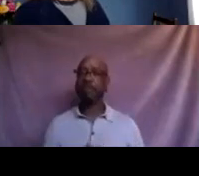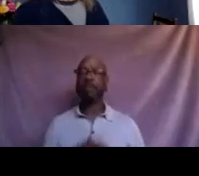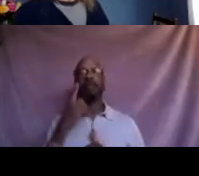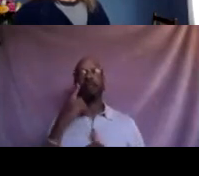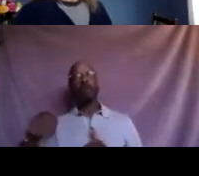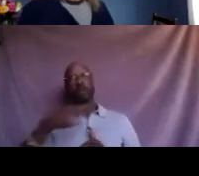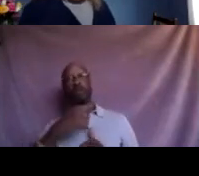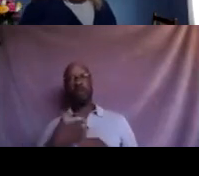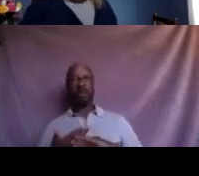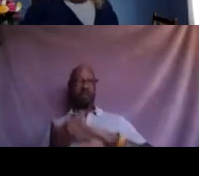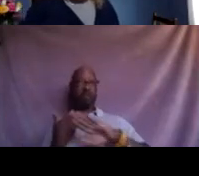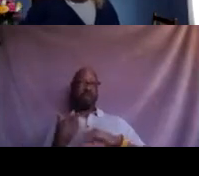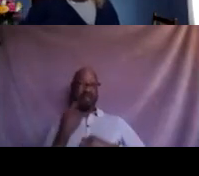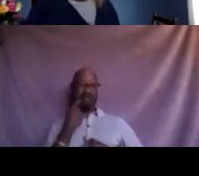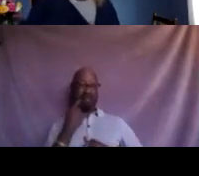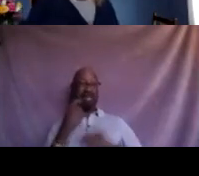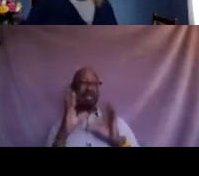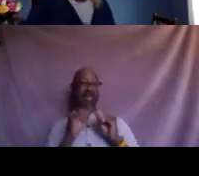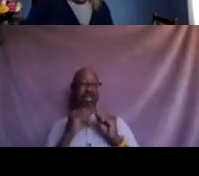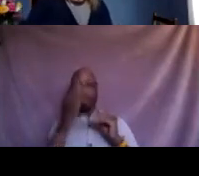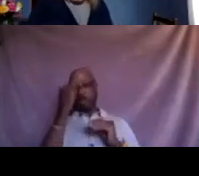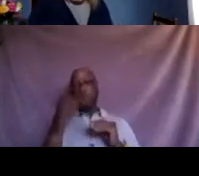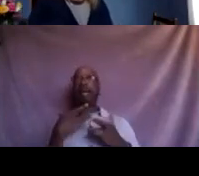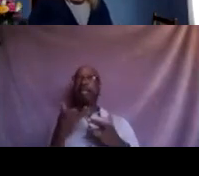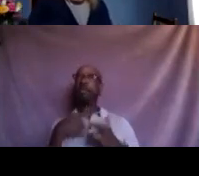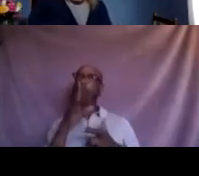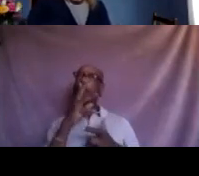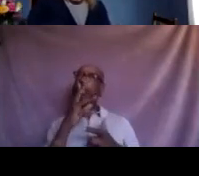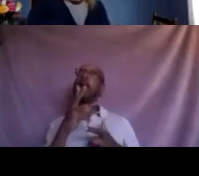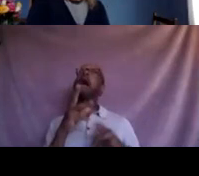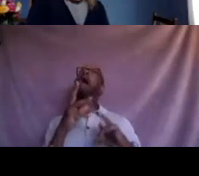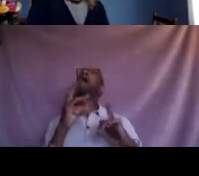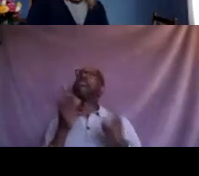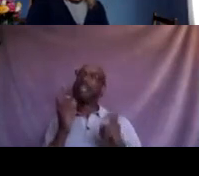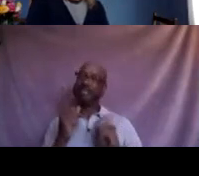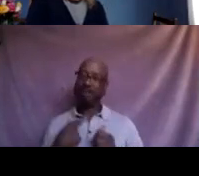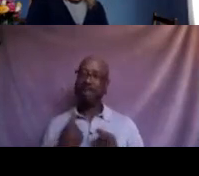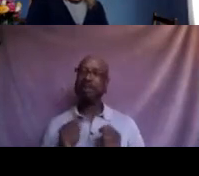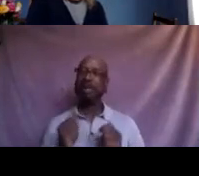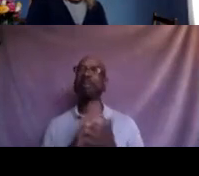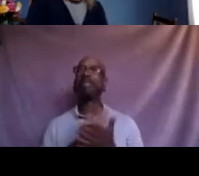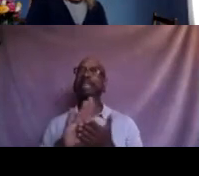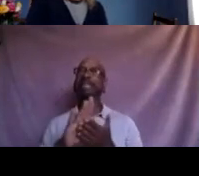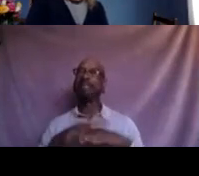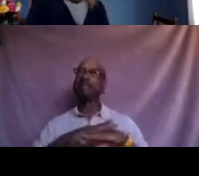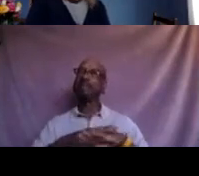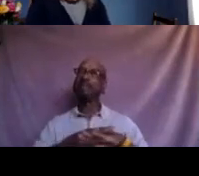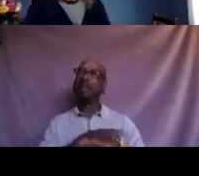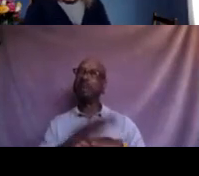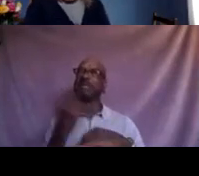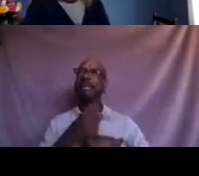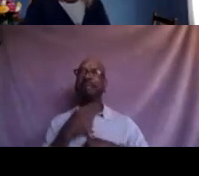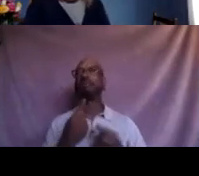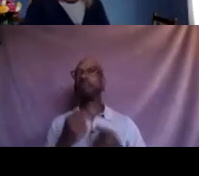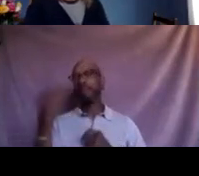in my previous sessions, you know that I do tend to talk kind of fast, and I'm going to try and be nice and slow today. I'll do my best. But again, you can always watch